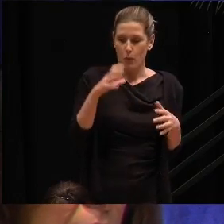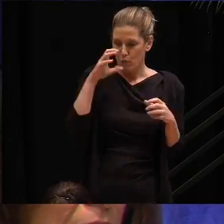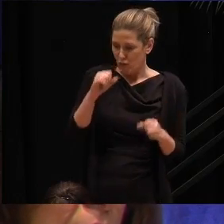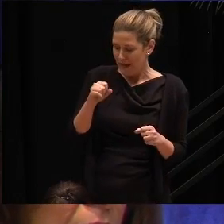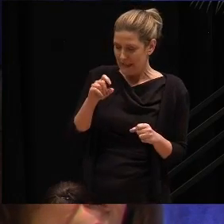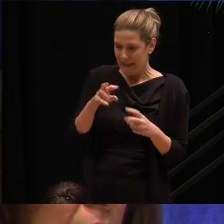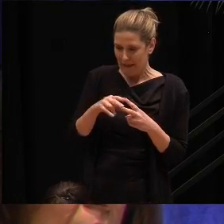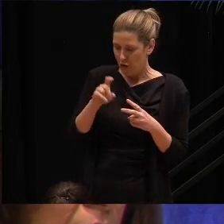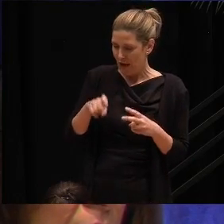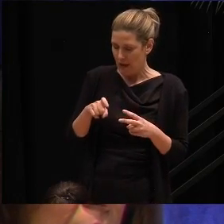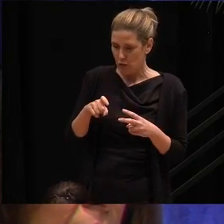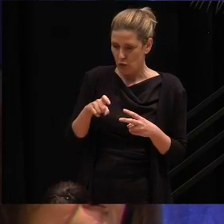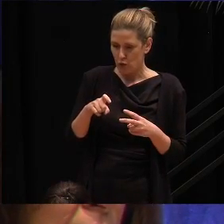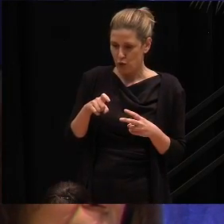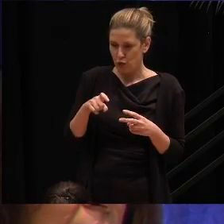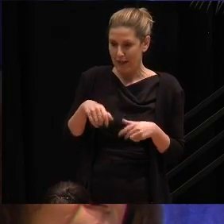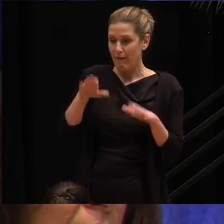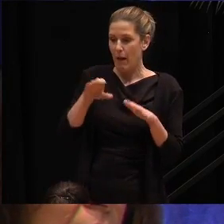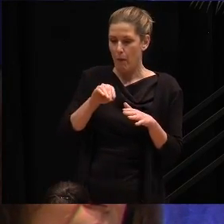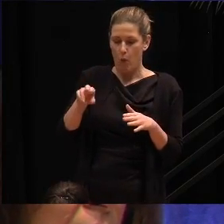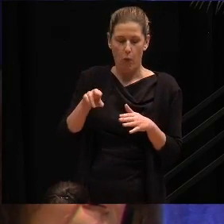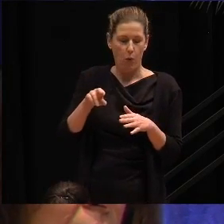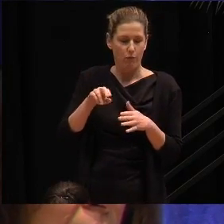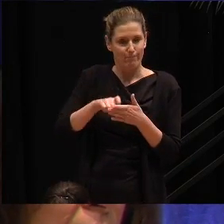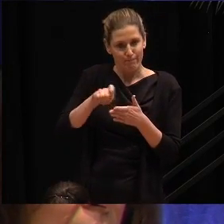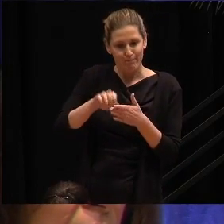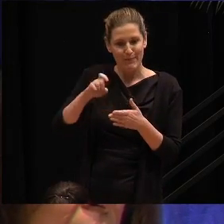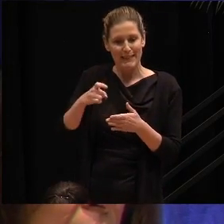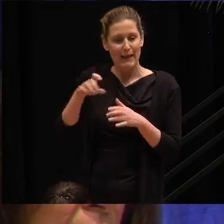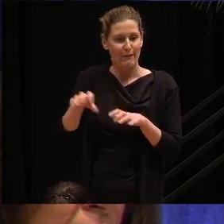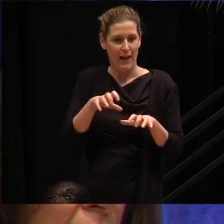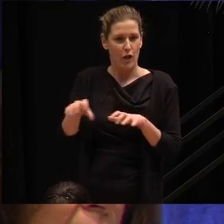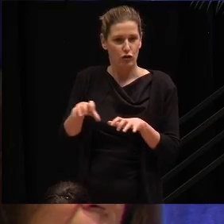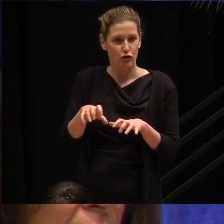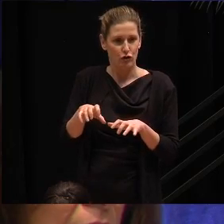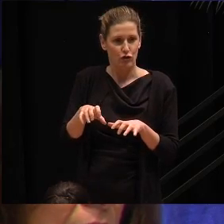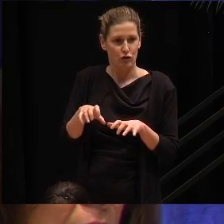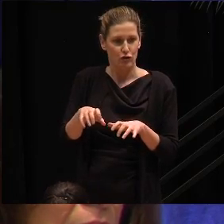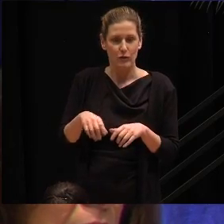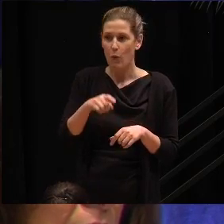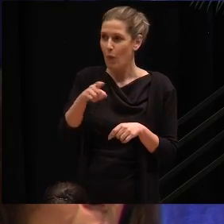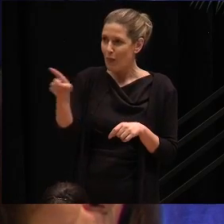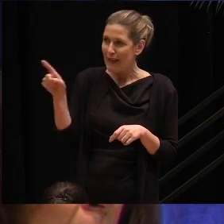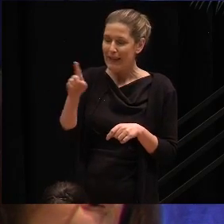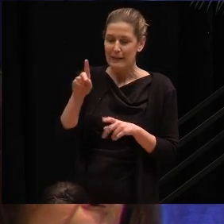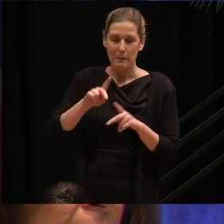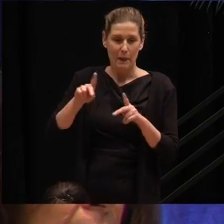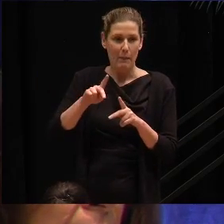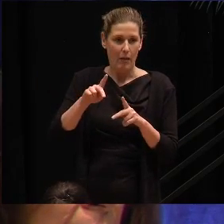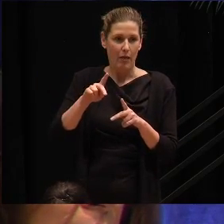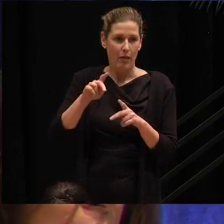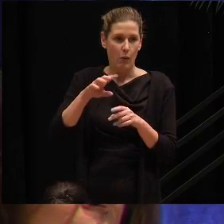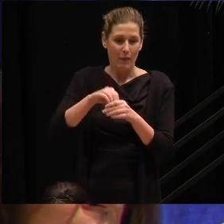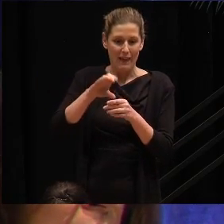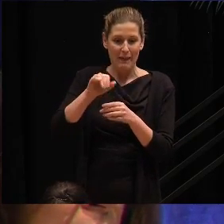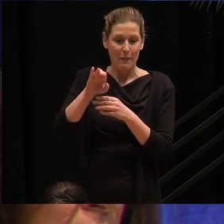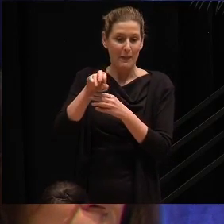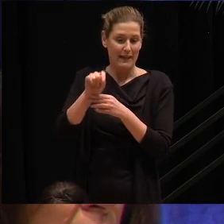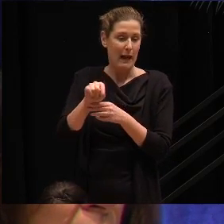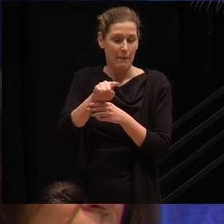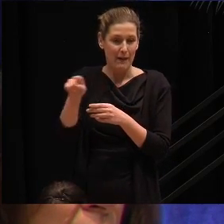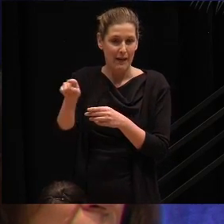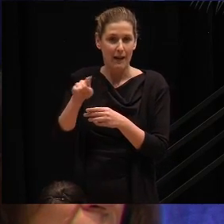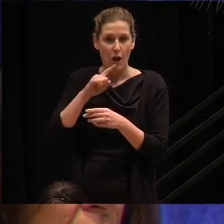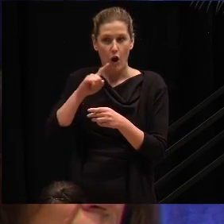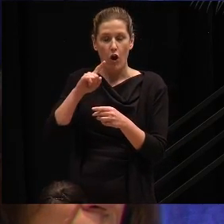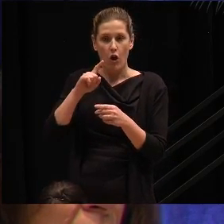the executive actions. And what's happening is these people are paying attention to their issue, and there's enormous change happening,